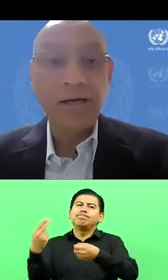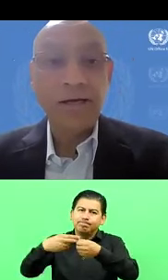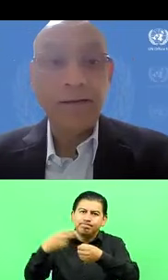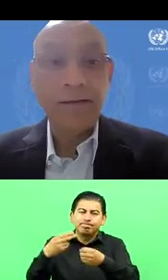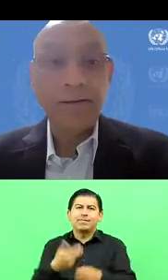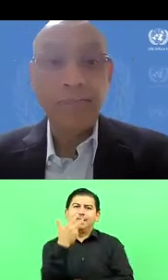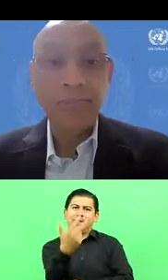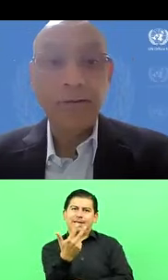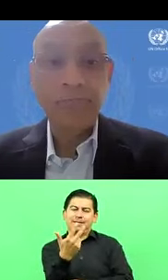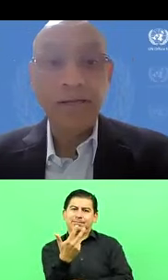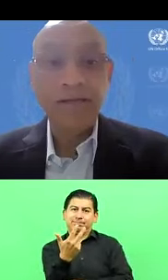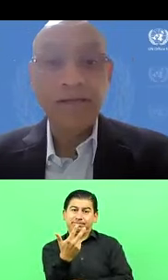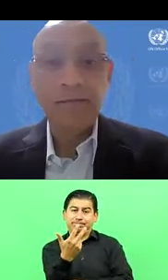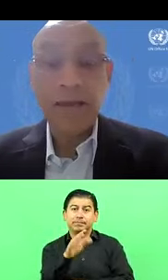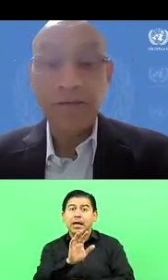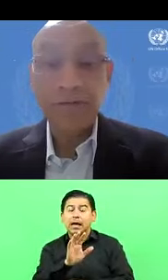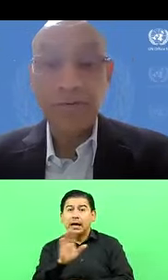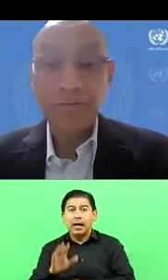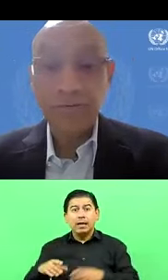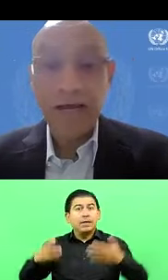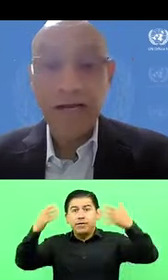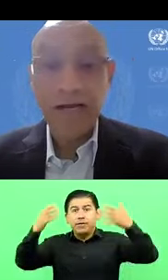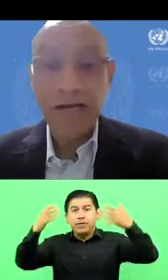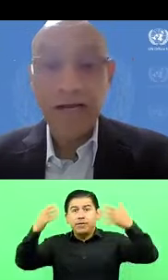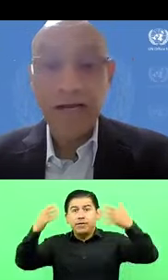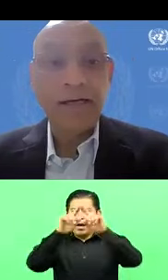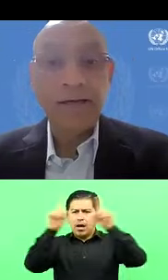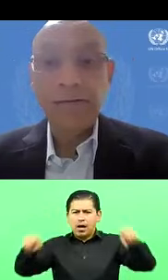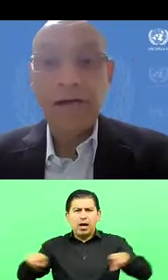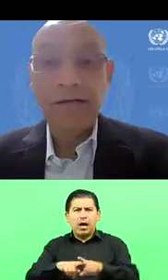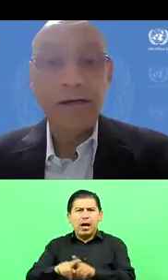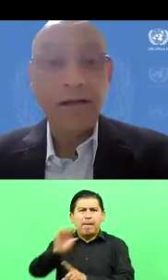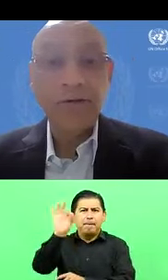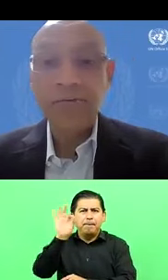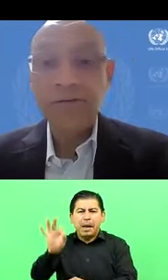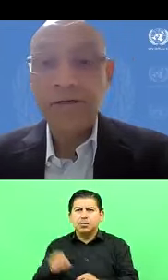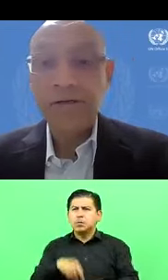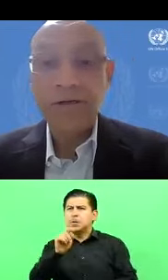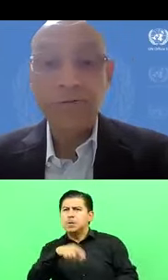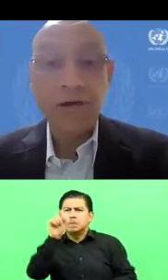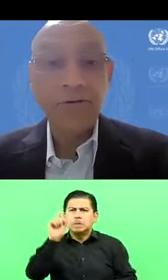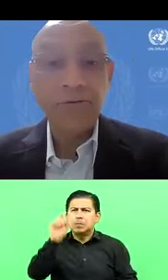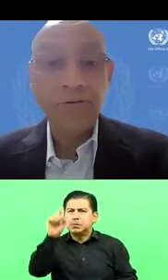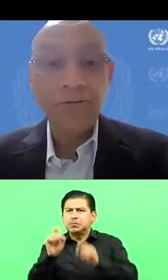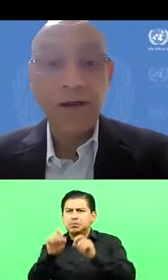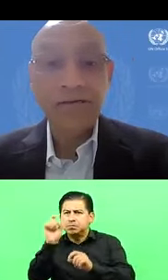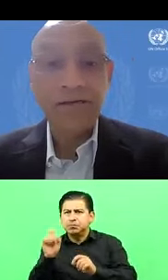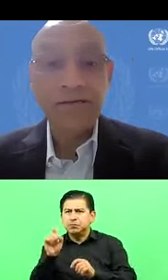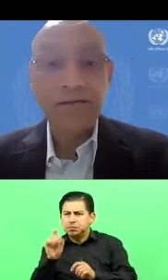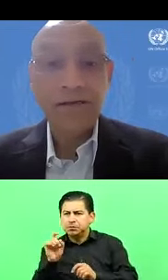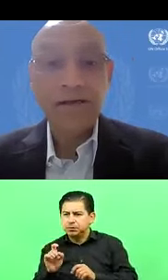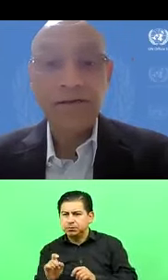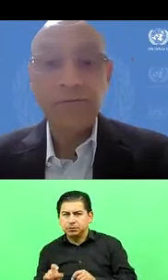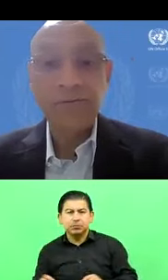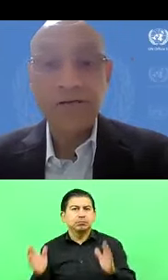So please make sure you do that and use the QR code to